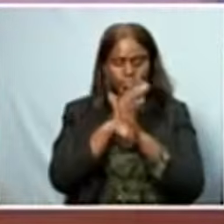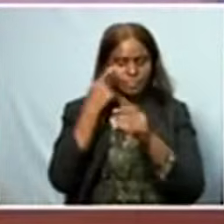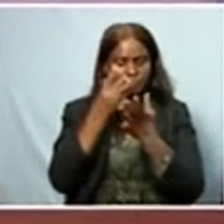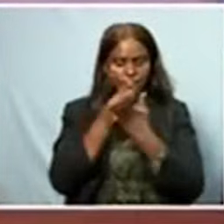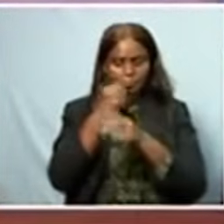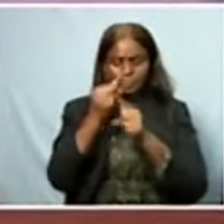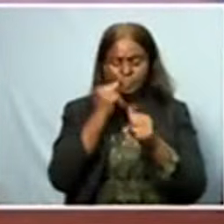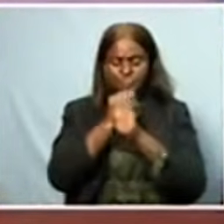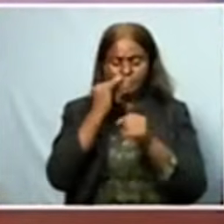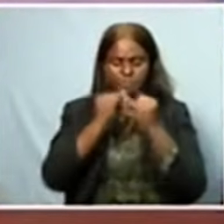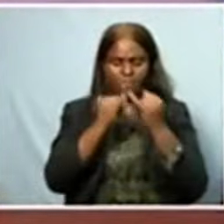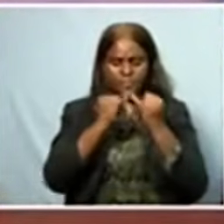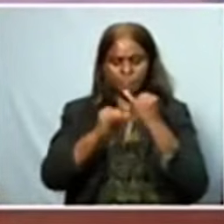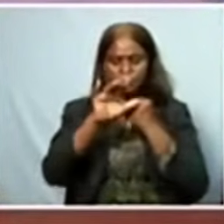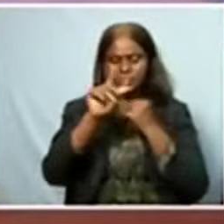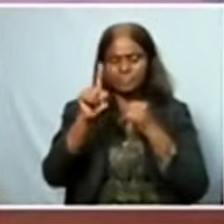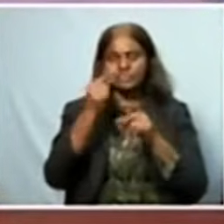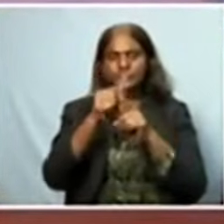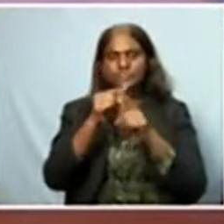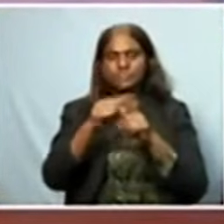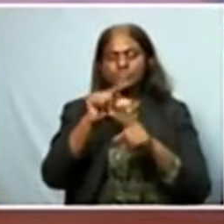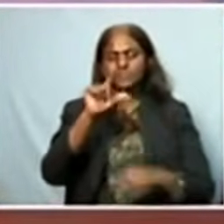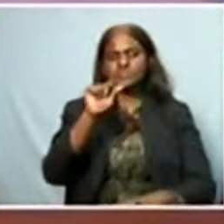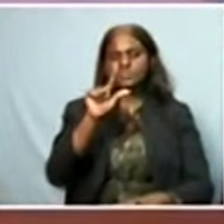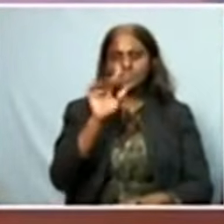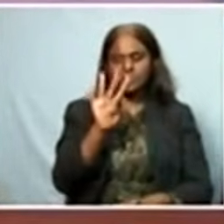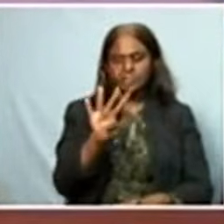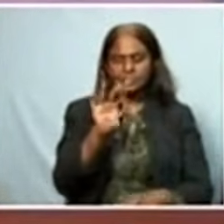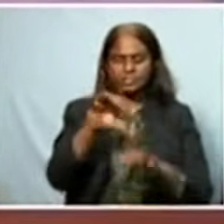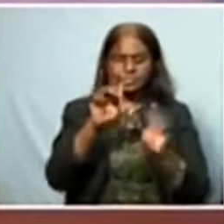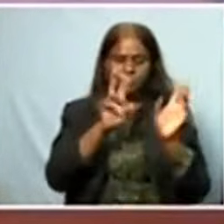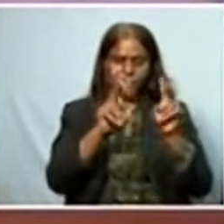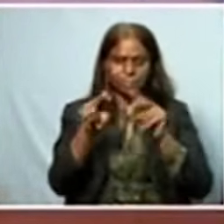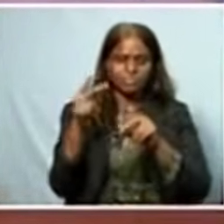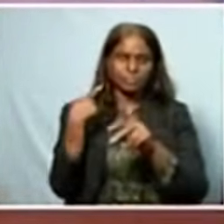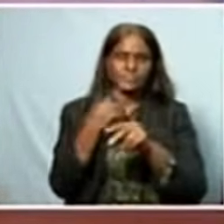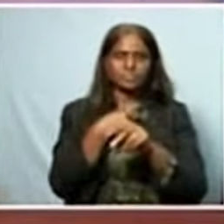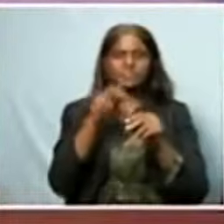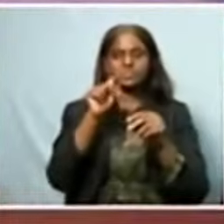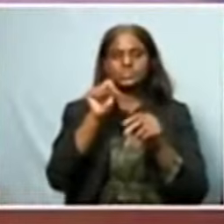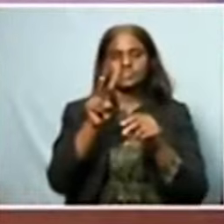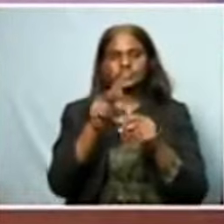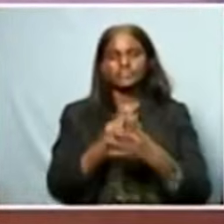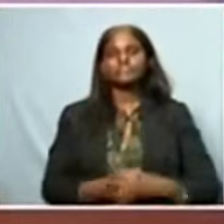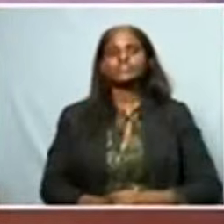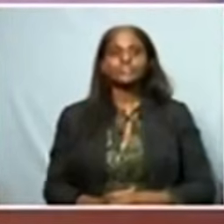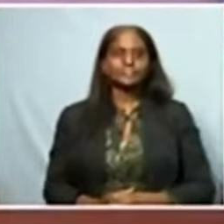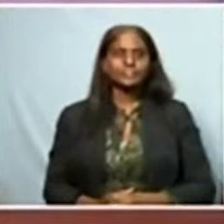financial year ended 31st December 2024. Keep watching Parliament Television.